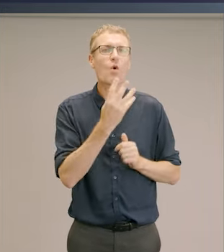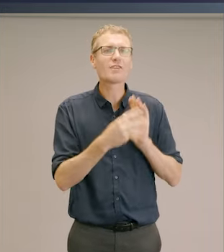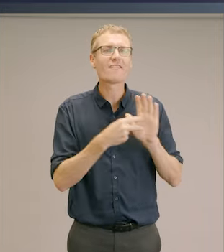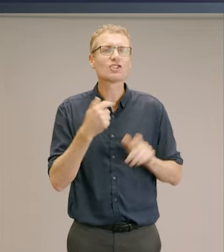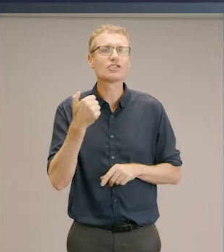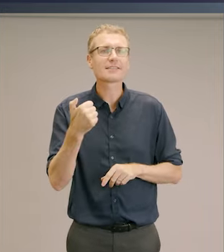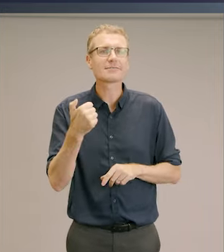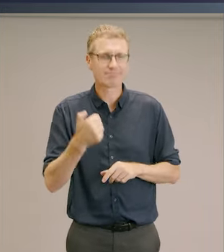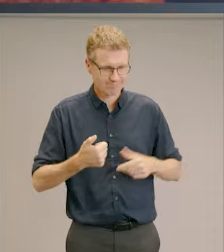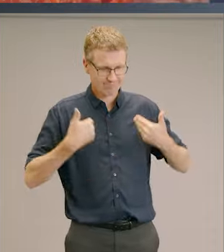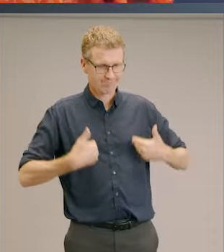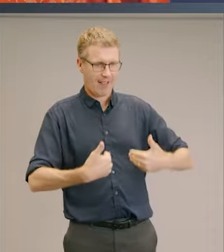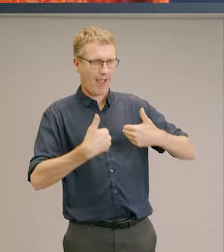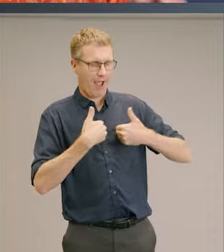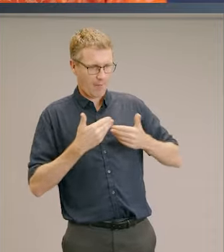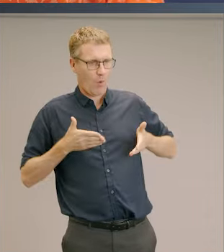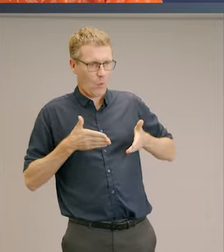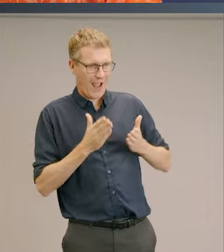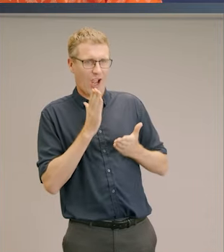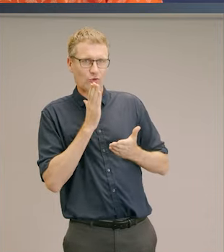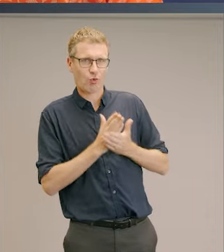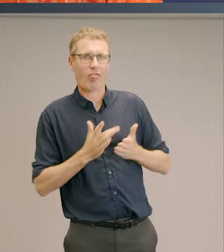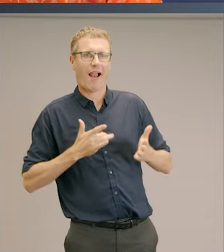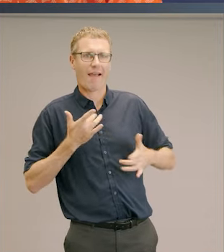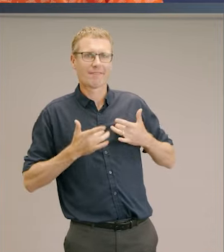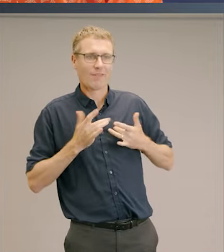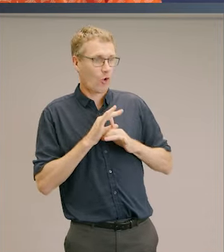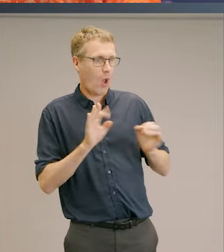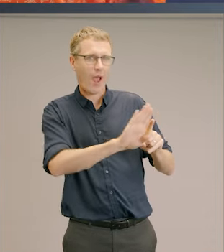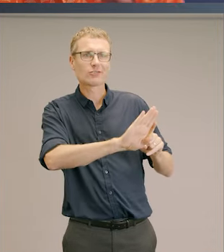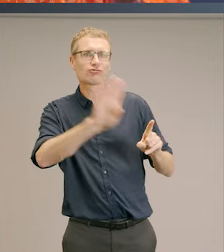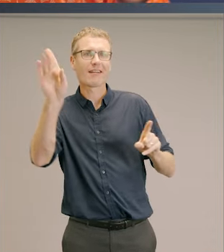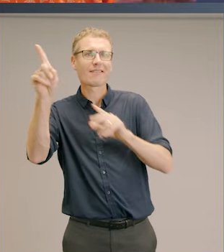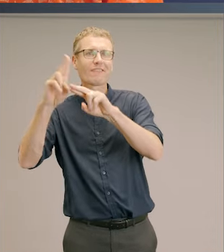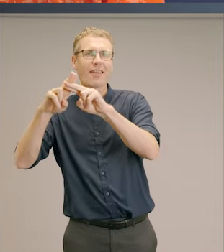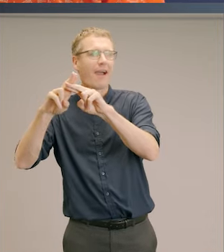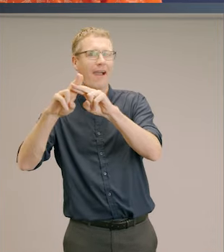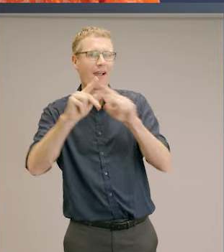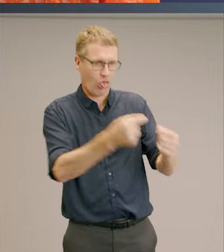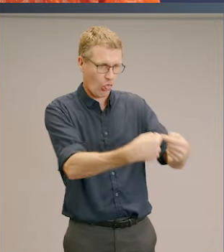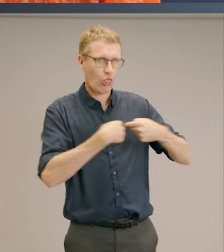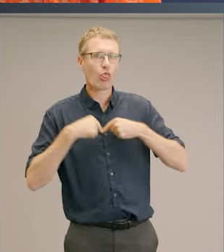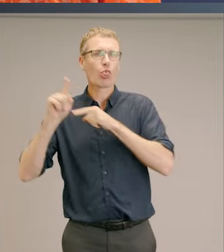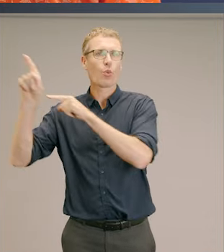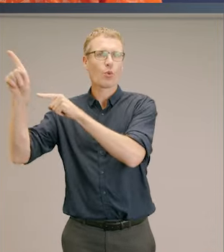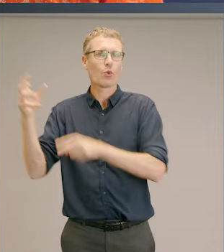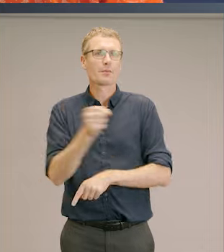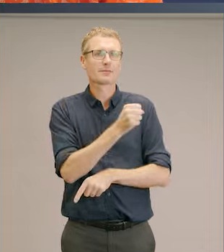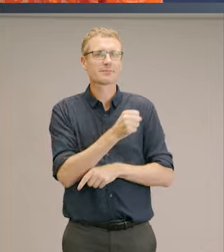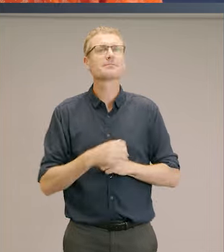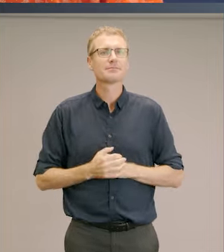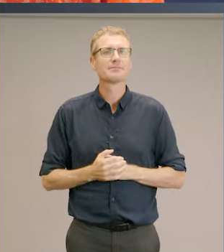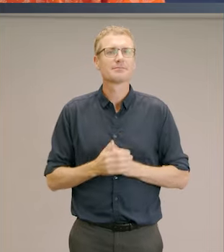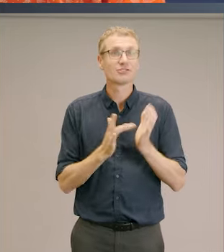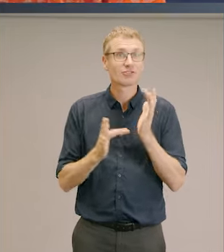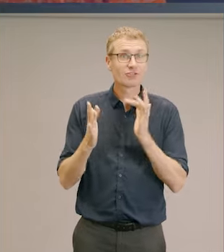John chapter 14, verse 6, "I am the way, the truth, and the life. No one comes to the Father except through me."